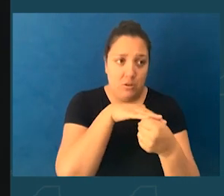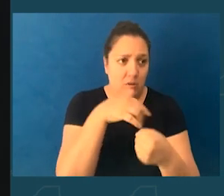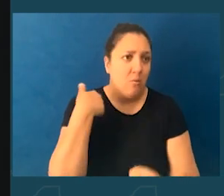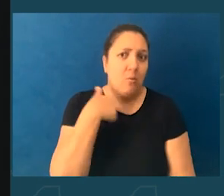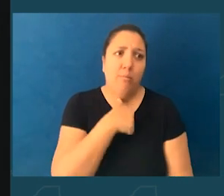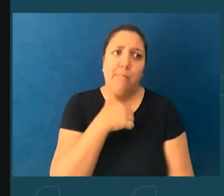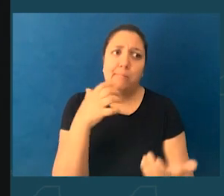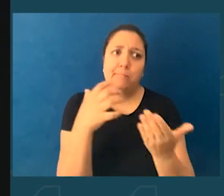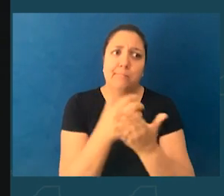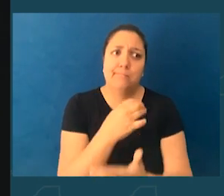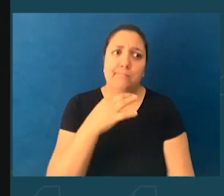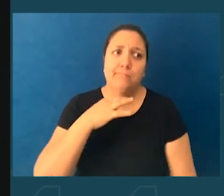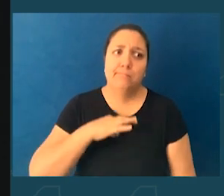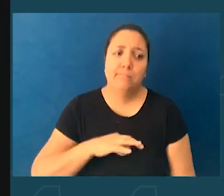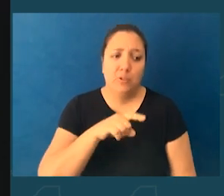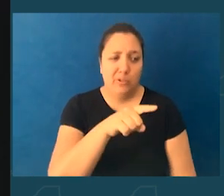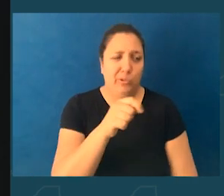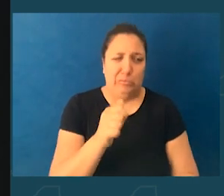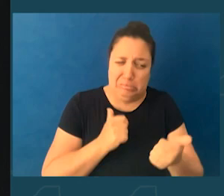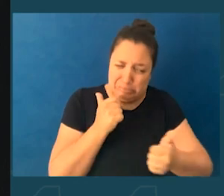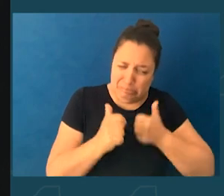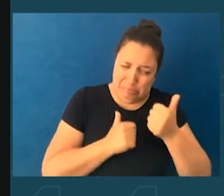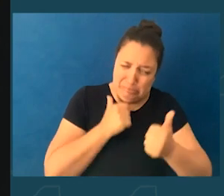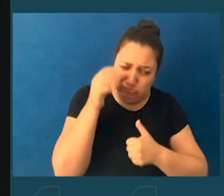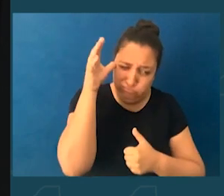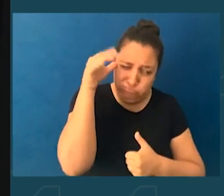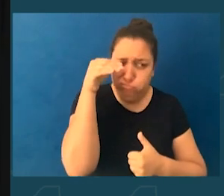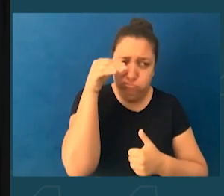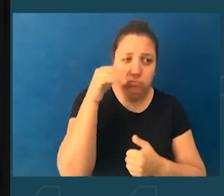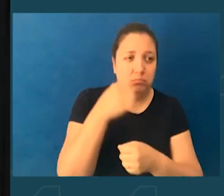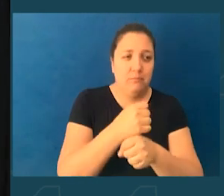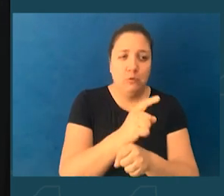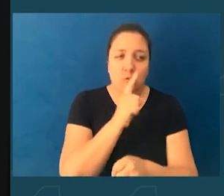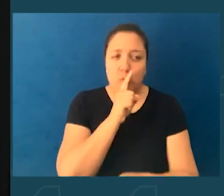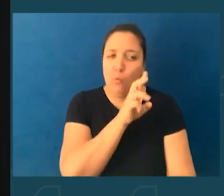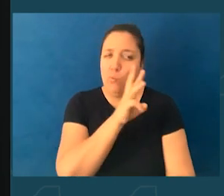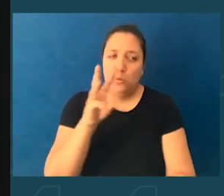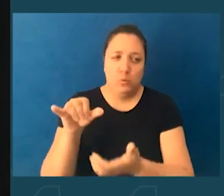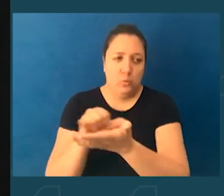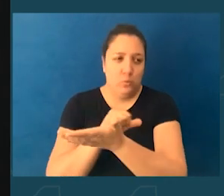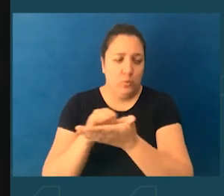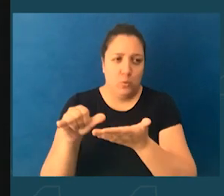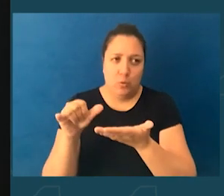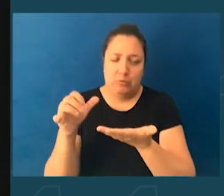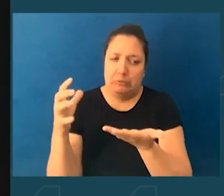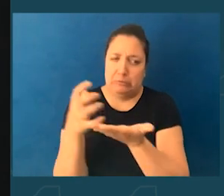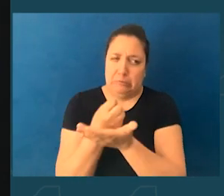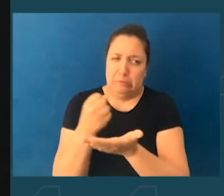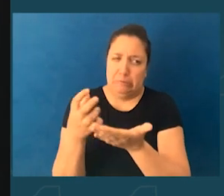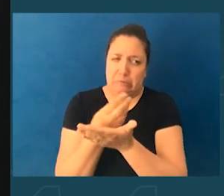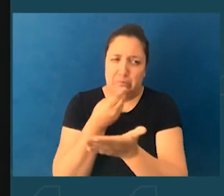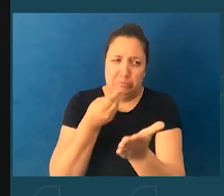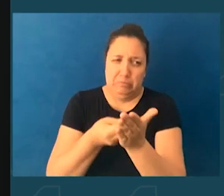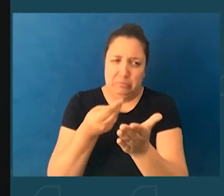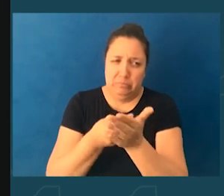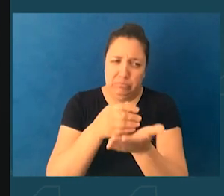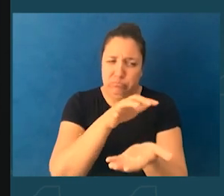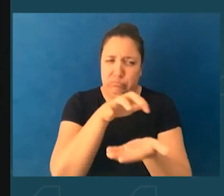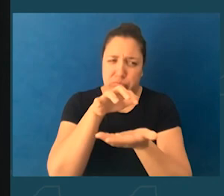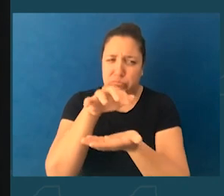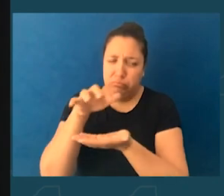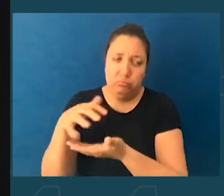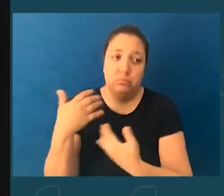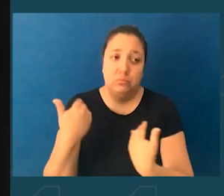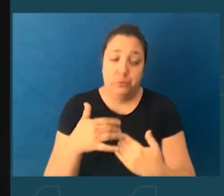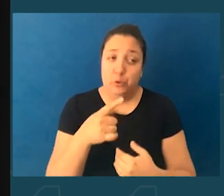his tenacity in ensuring that Western New York gets every dime it deserves and more. So he's a great fighter. Brian Higgins.